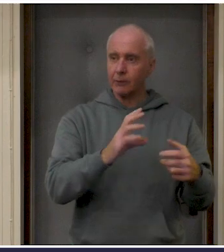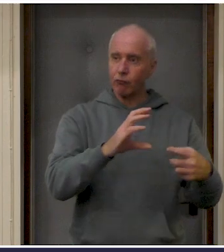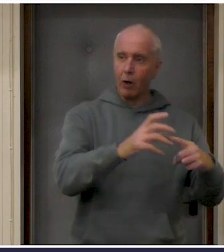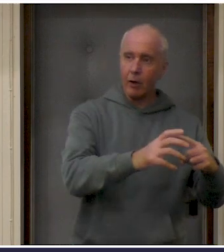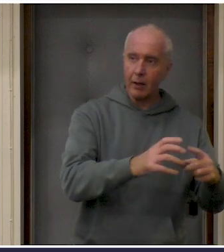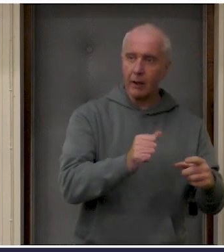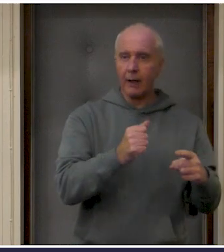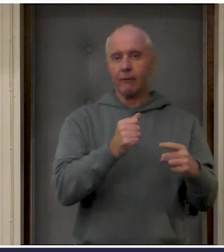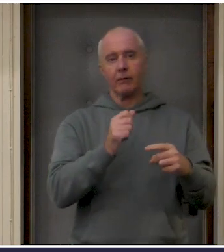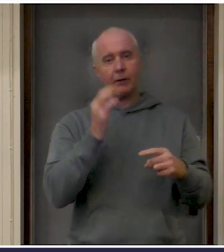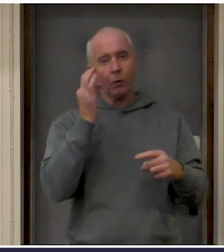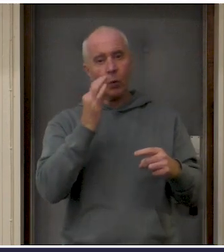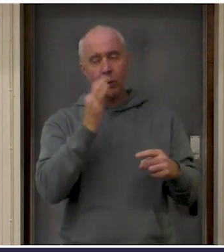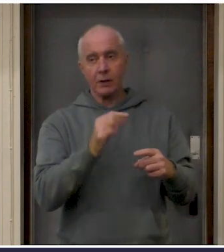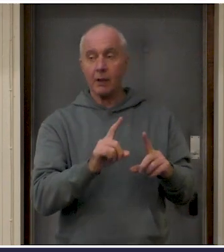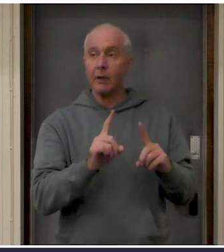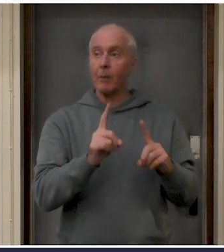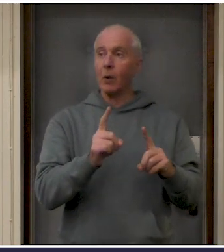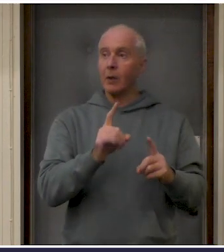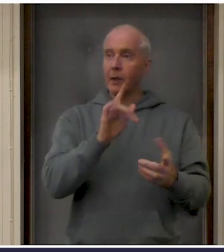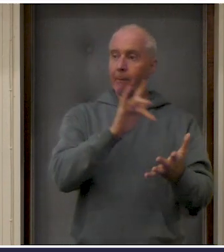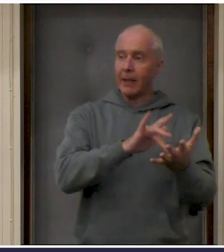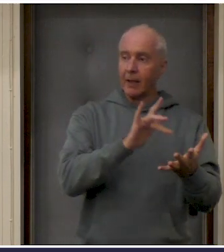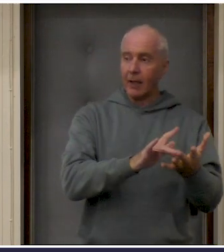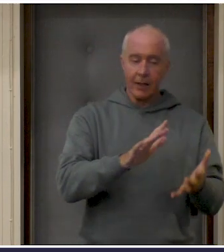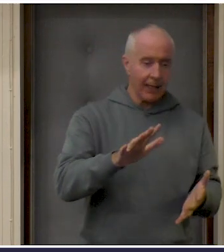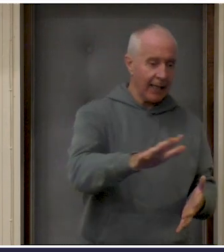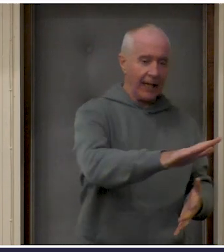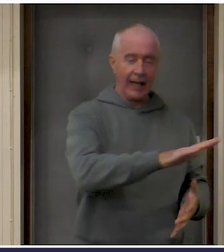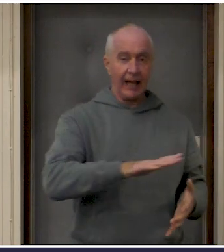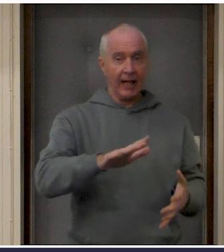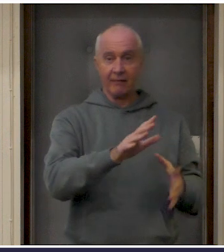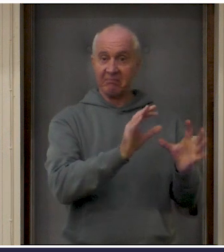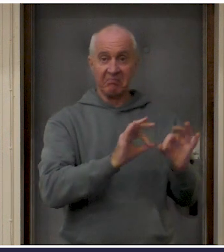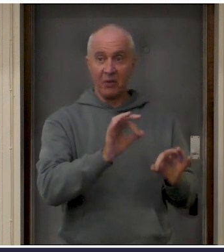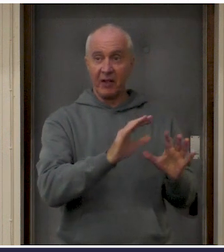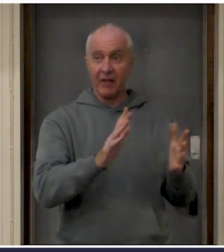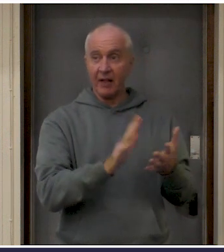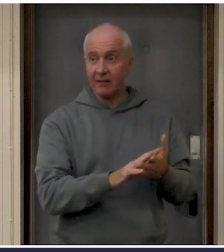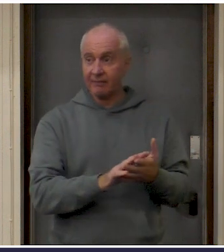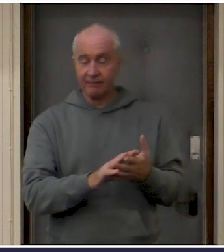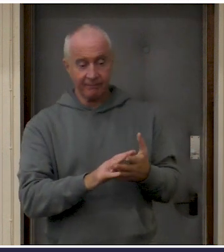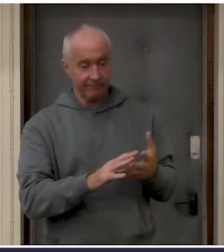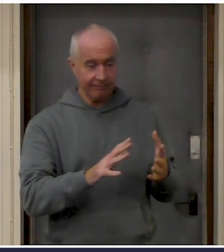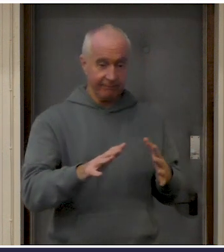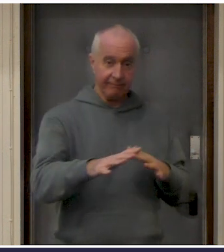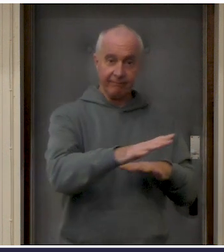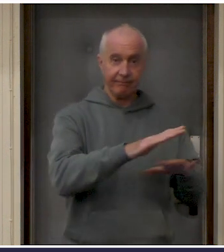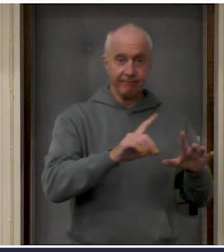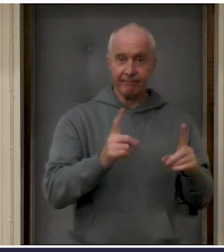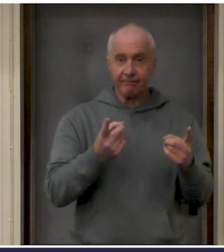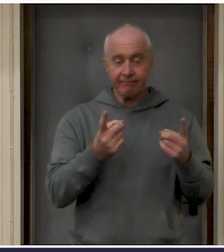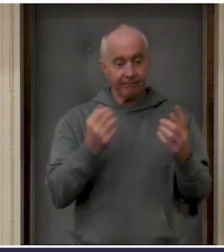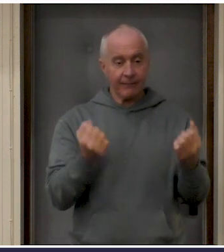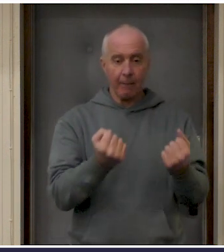water, but it's in the middle of absolute nowhere. There's not a lot of interesting things going on nearby that you can provide power